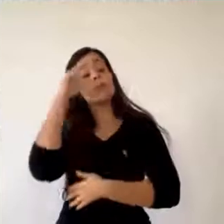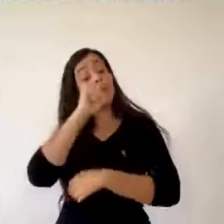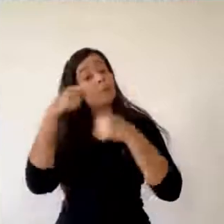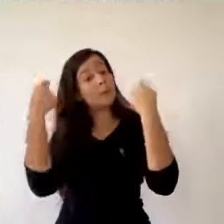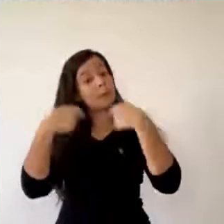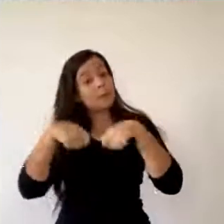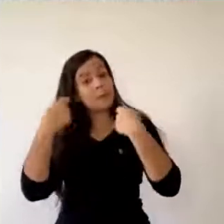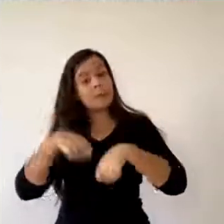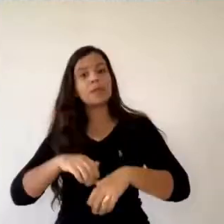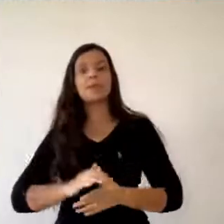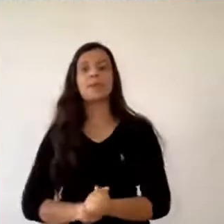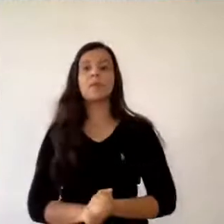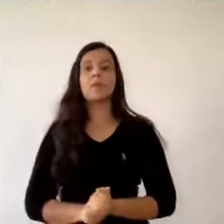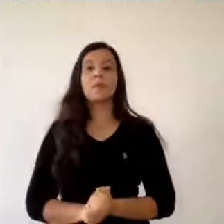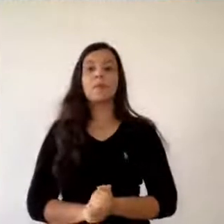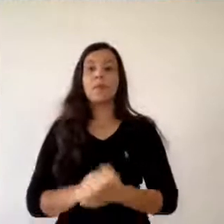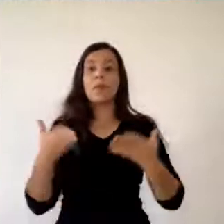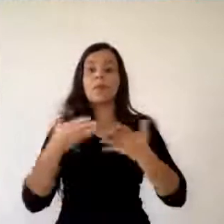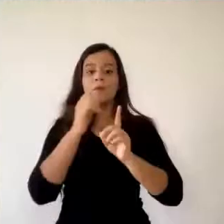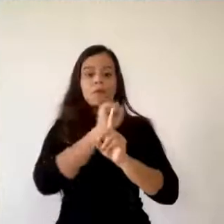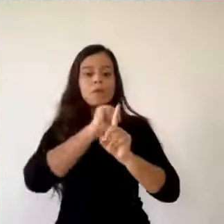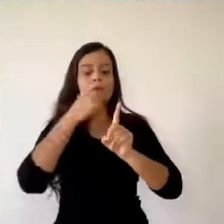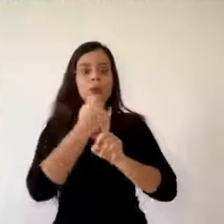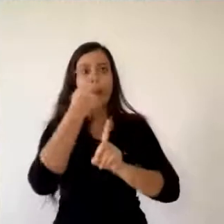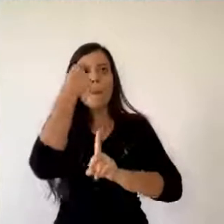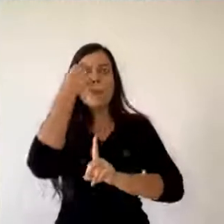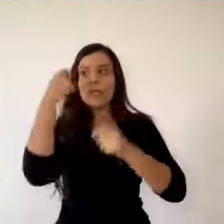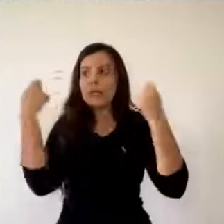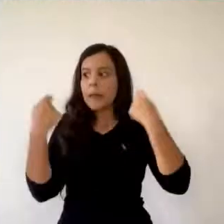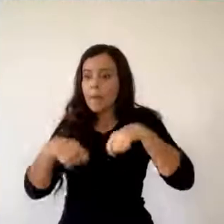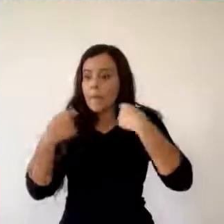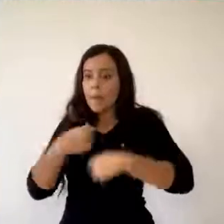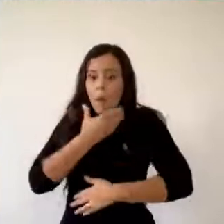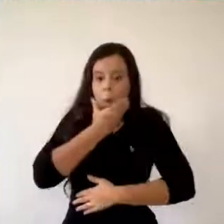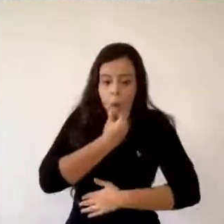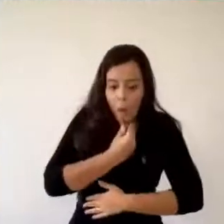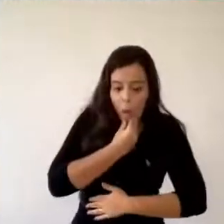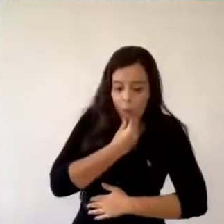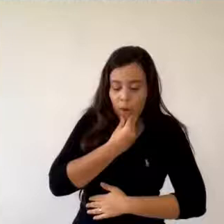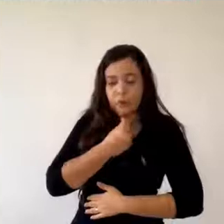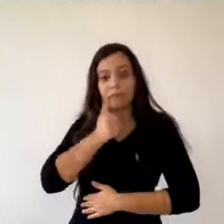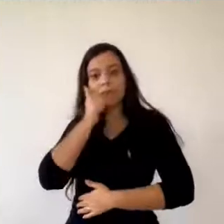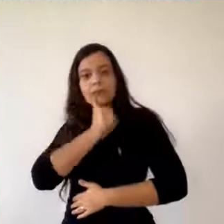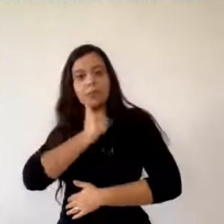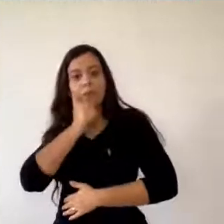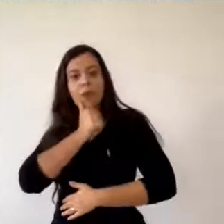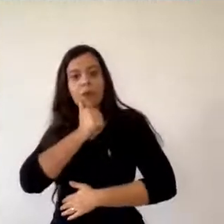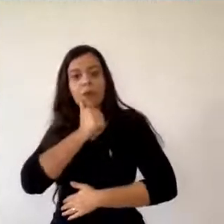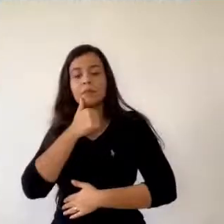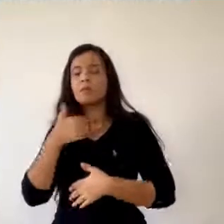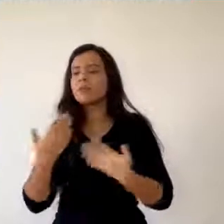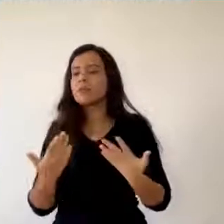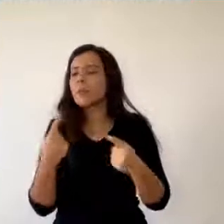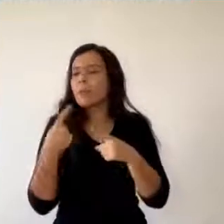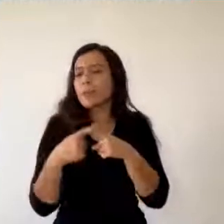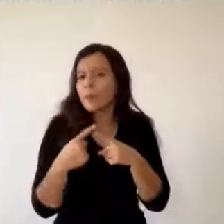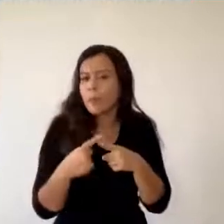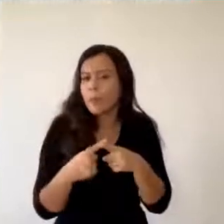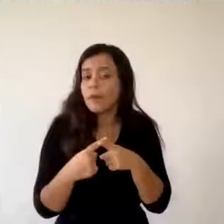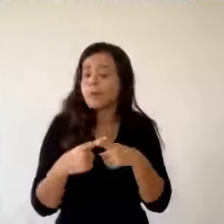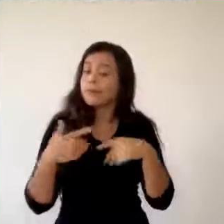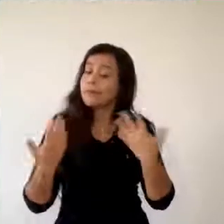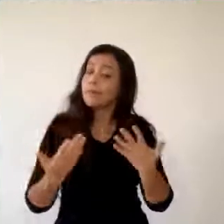we get from that, because the need to know the baby's gender has a role.